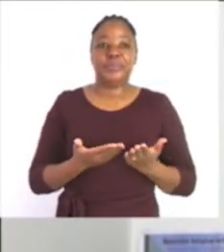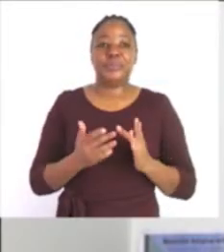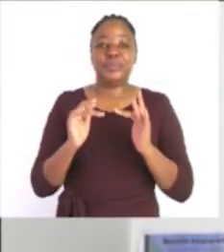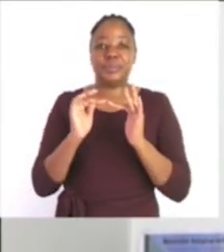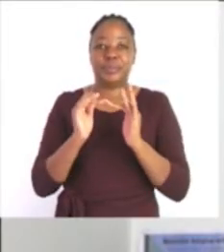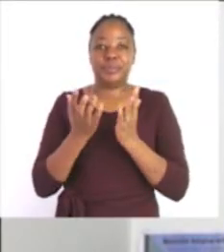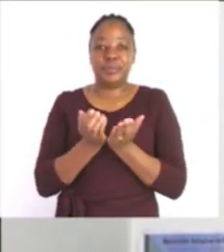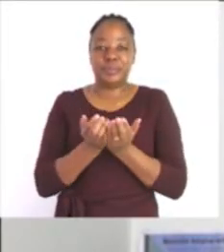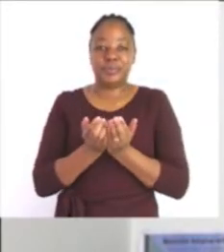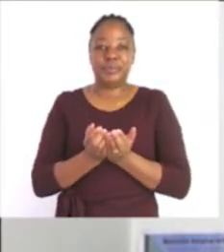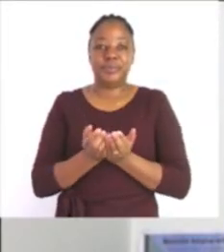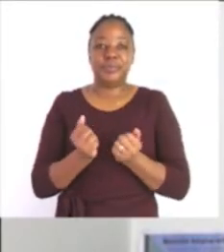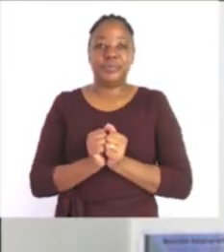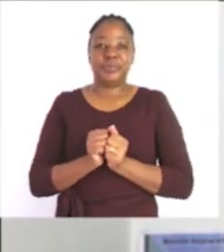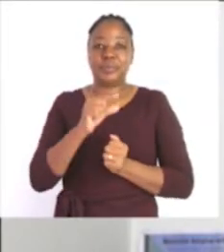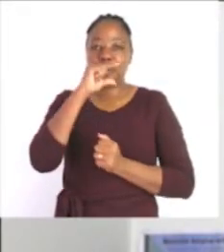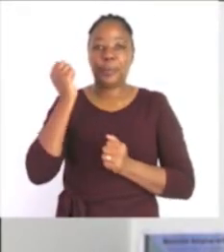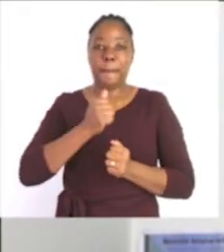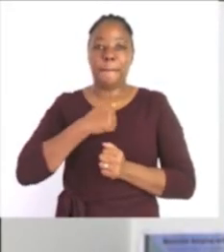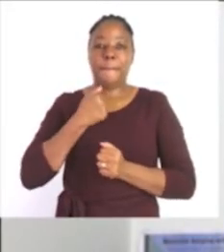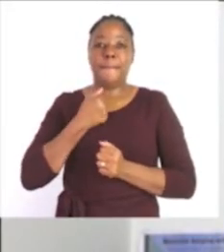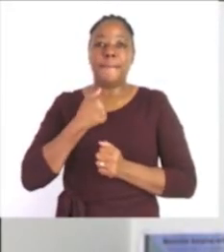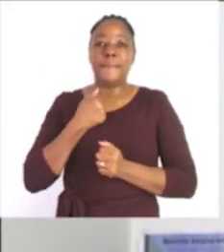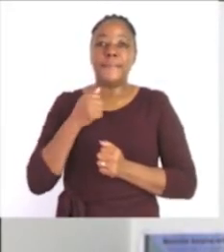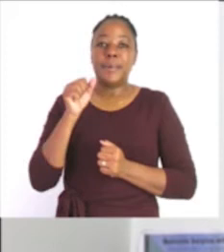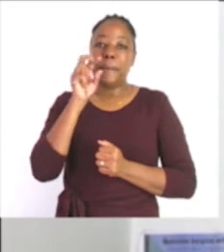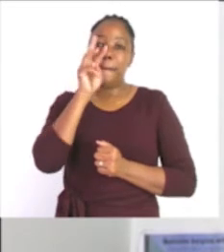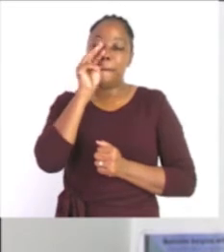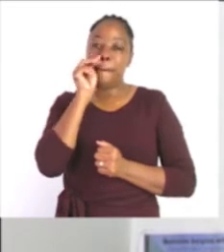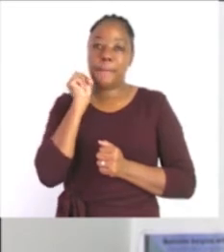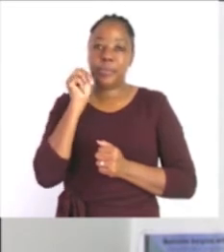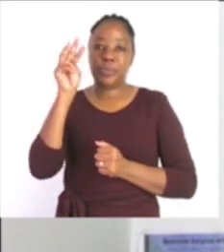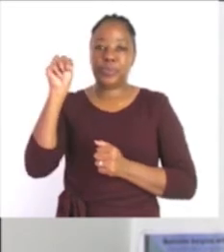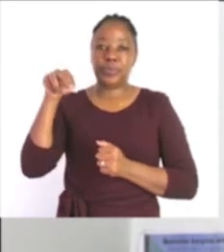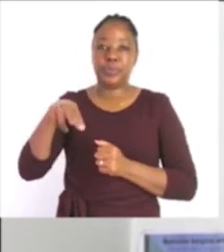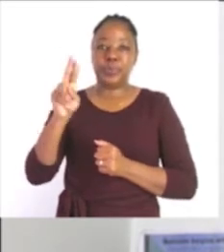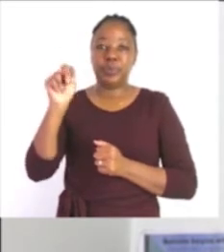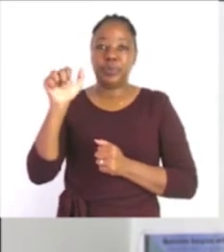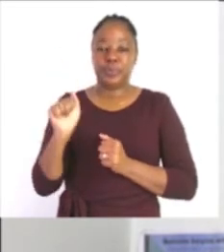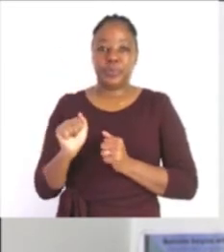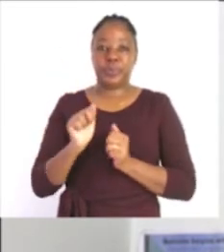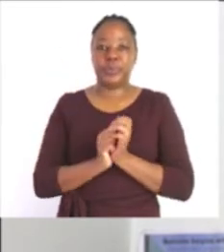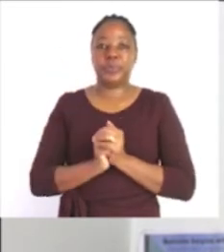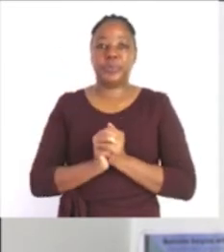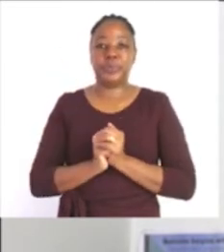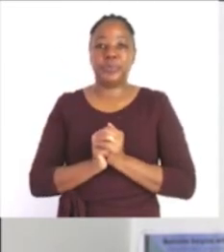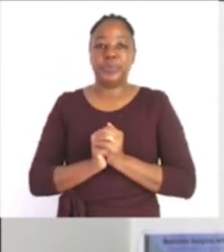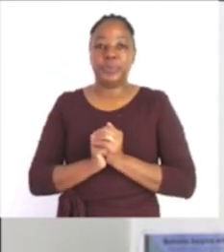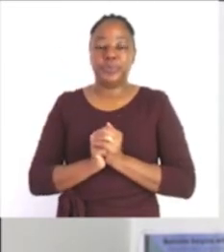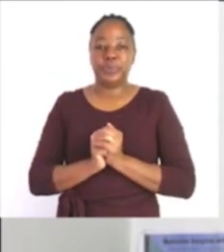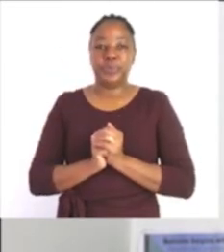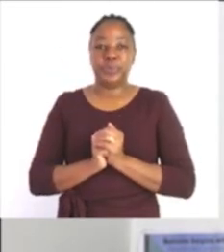everyone, and welcome to My Zone Online School. My name is Teacher Musa, and I have my friend joining us